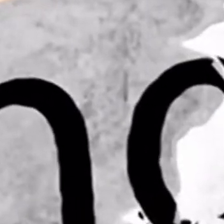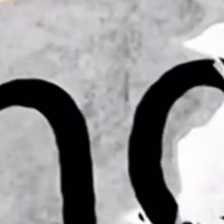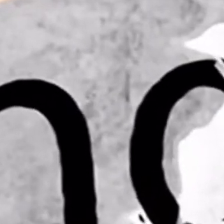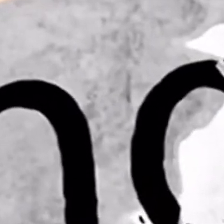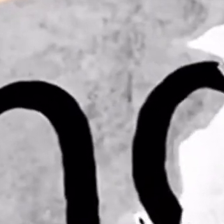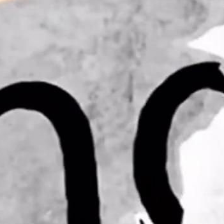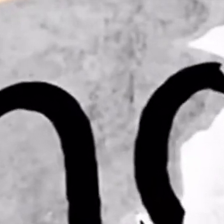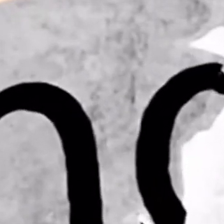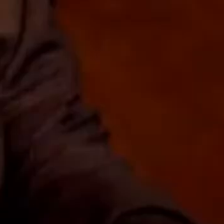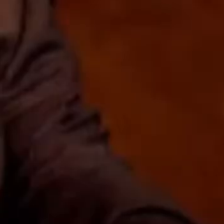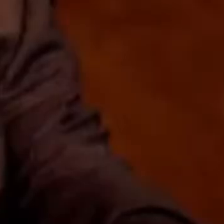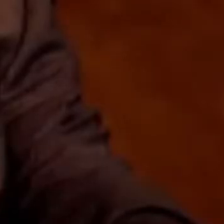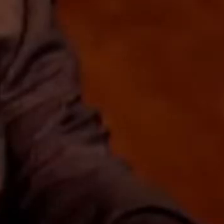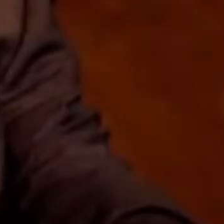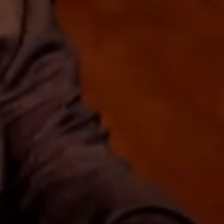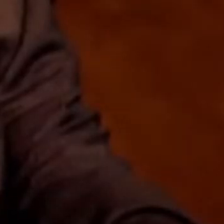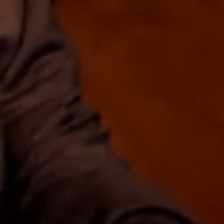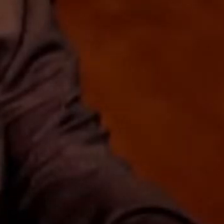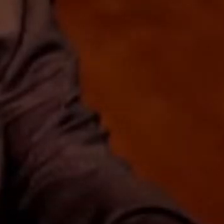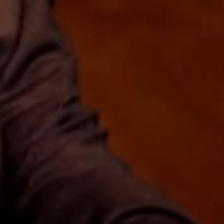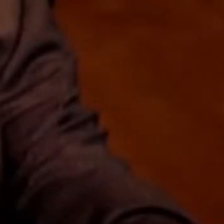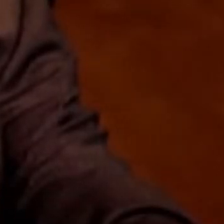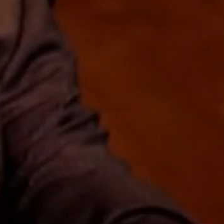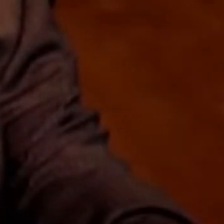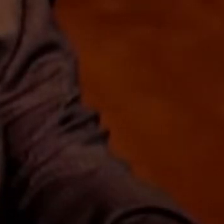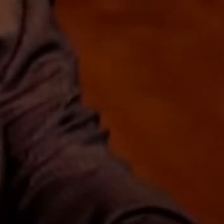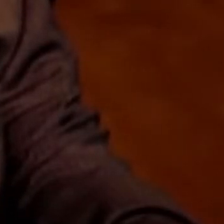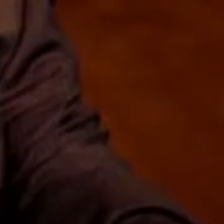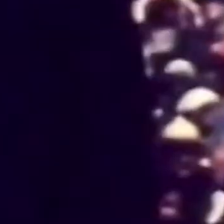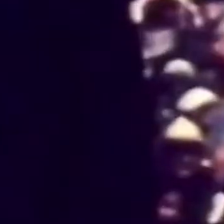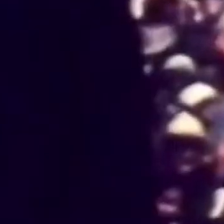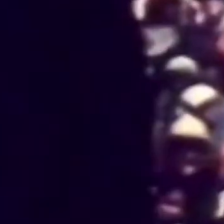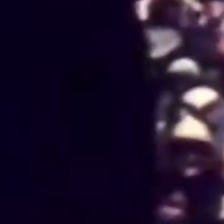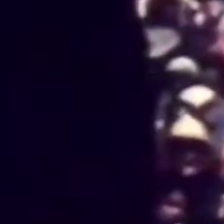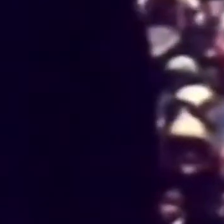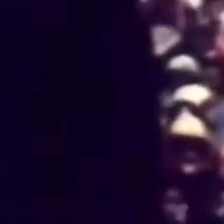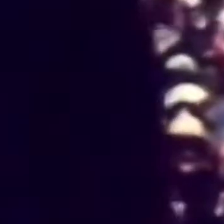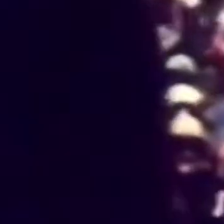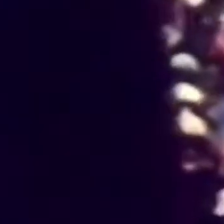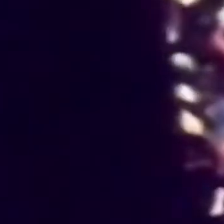words is the same. The same.